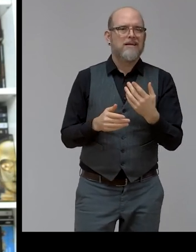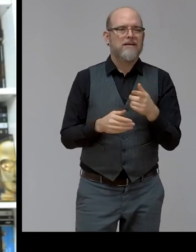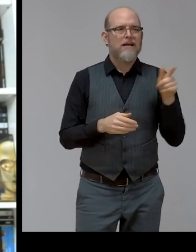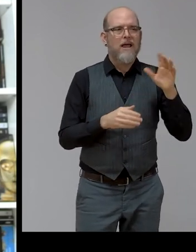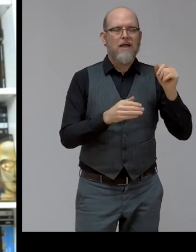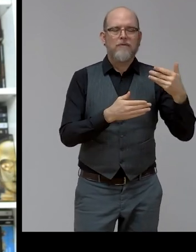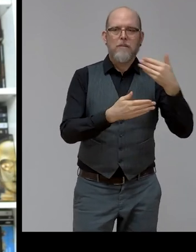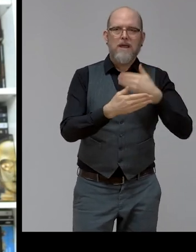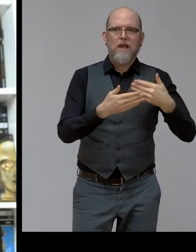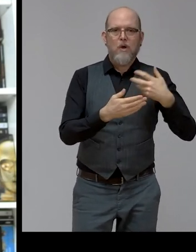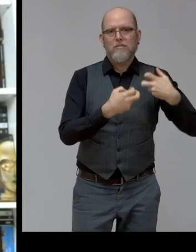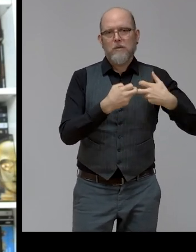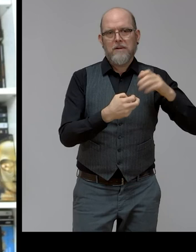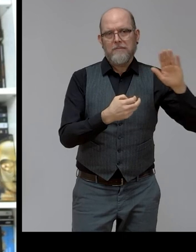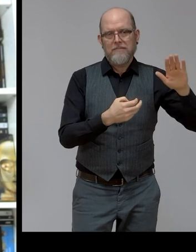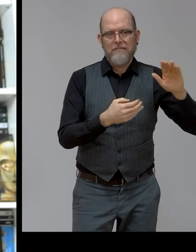mentioned about the law